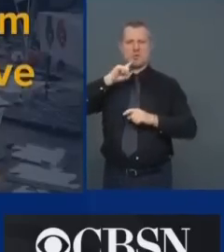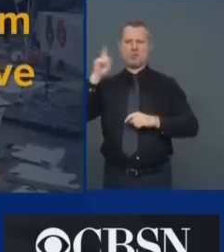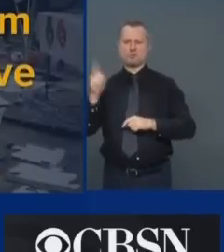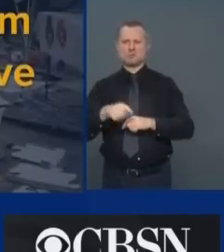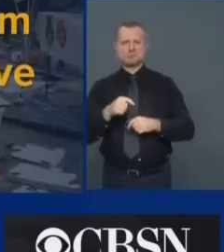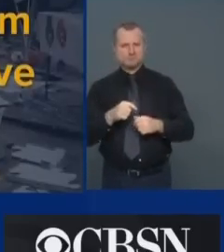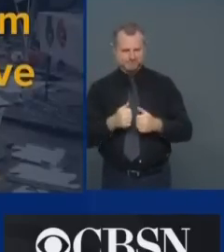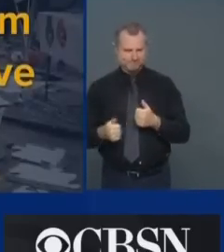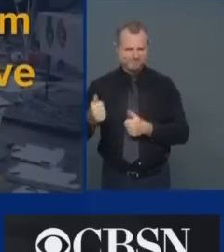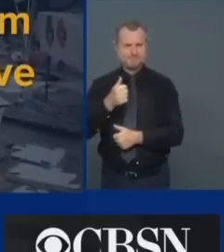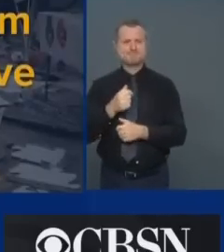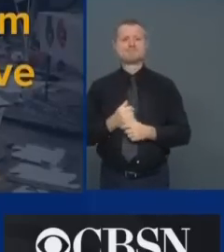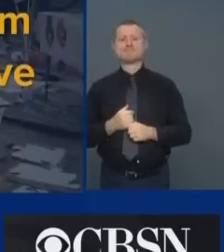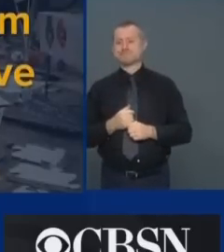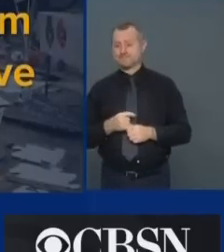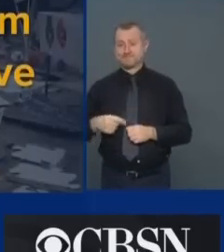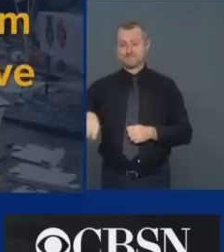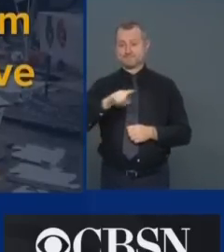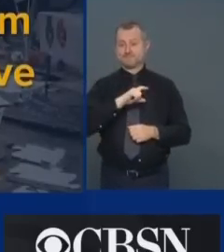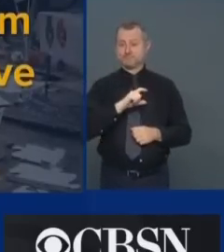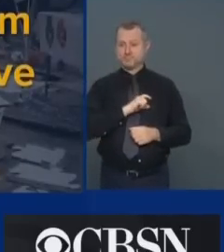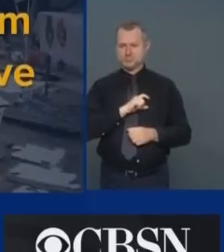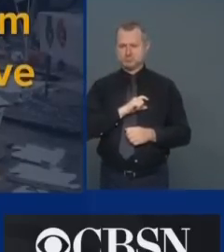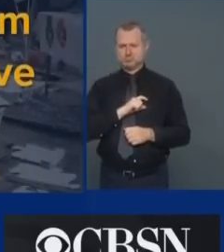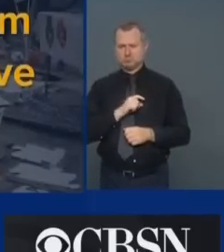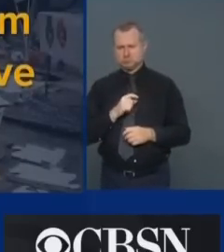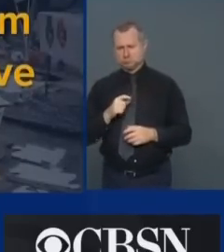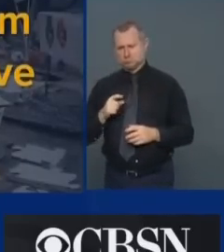because we understand this situation now.